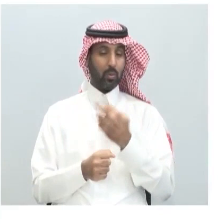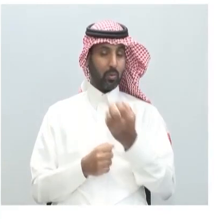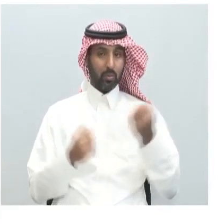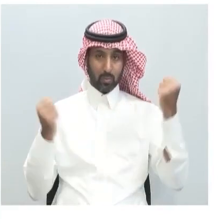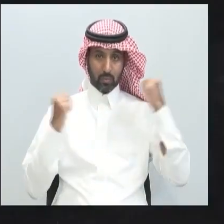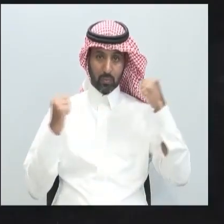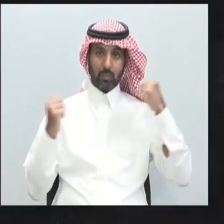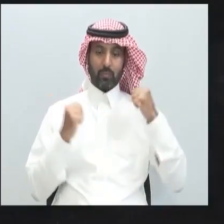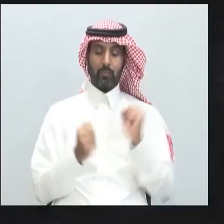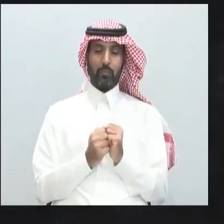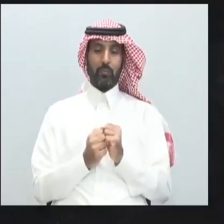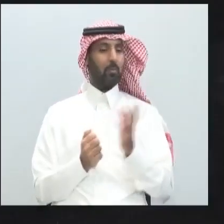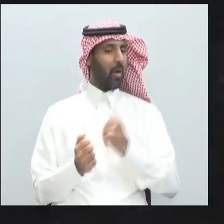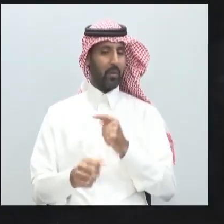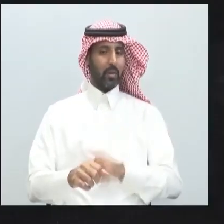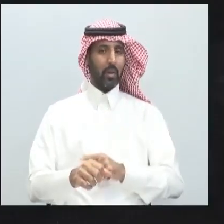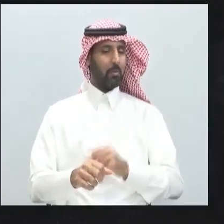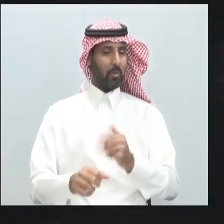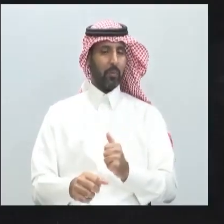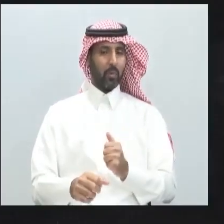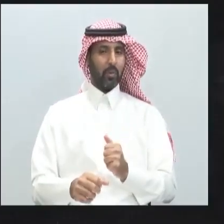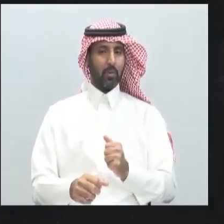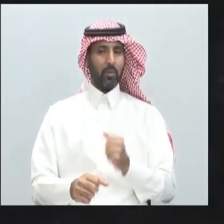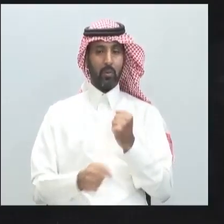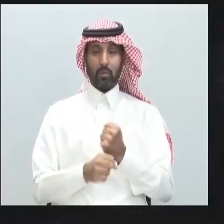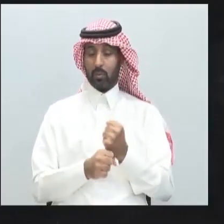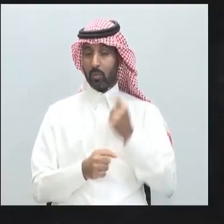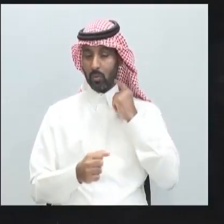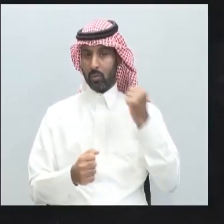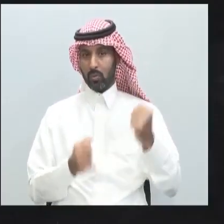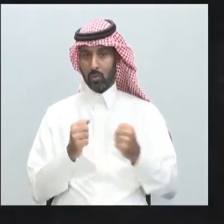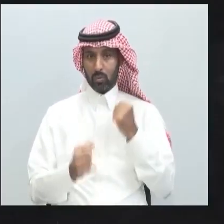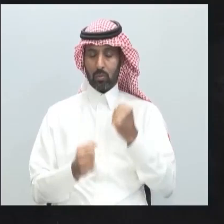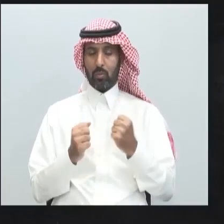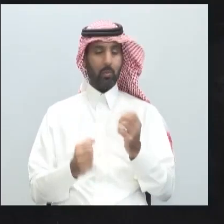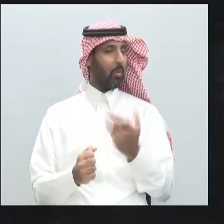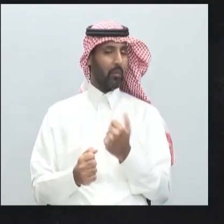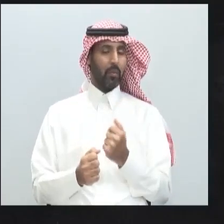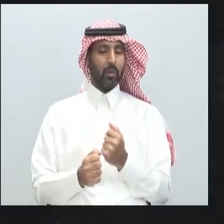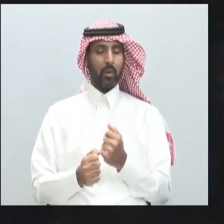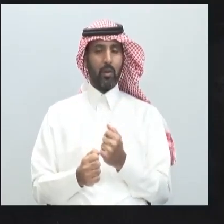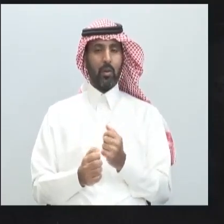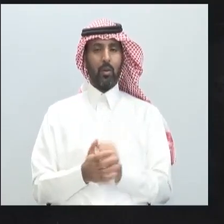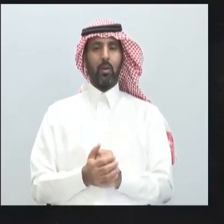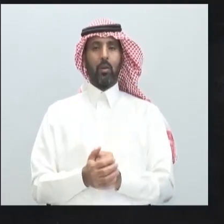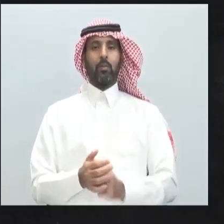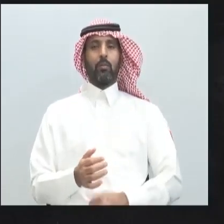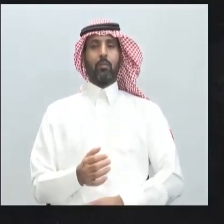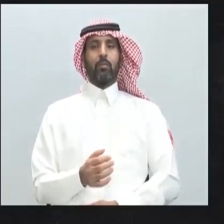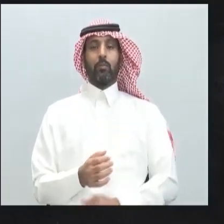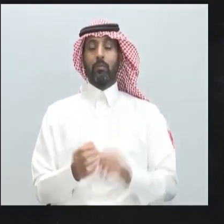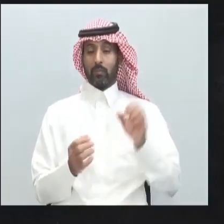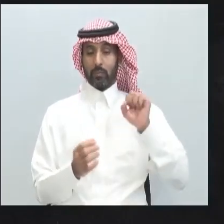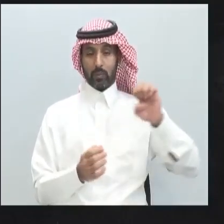want to do exercise, but we don't have time. So where do we put the word enough?